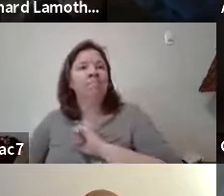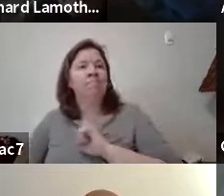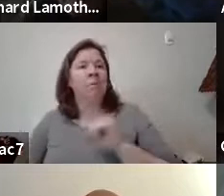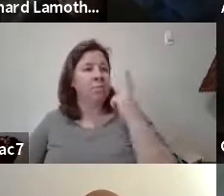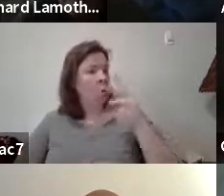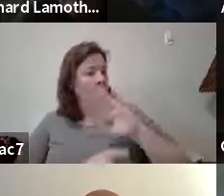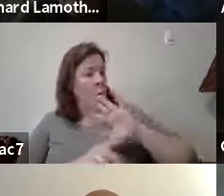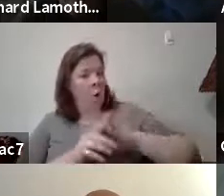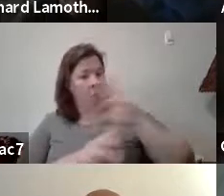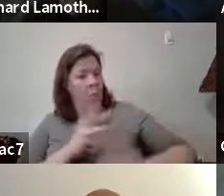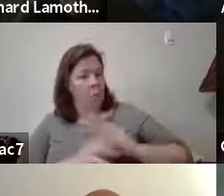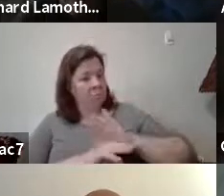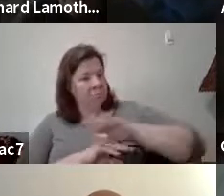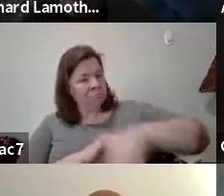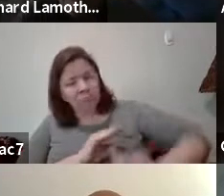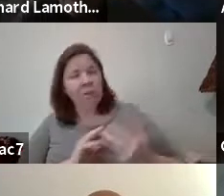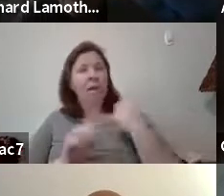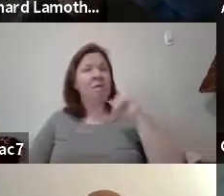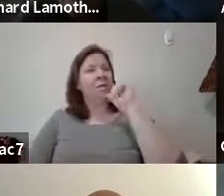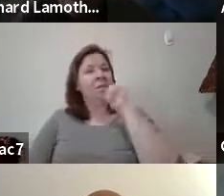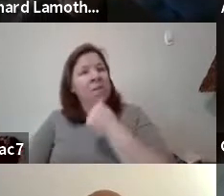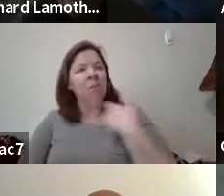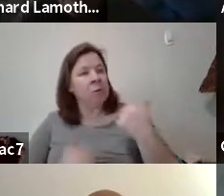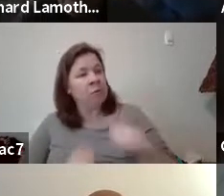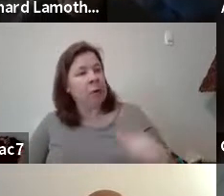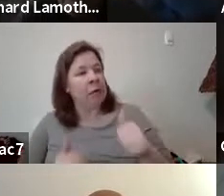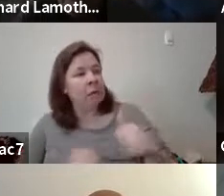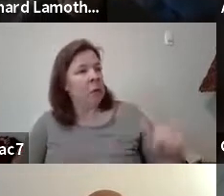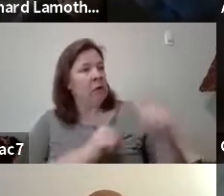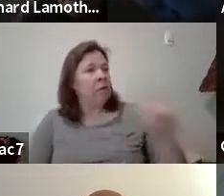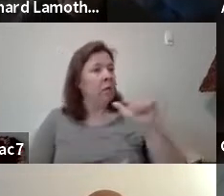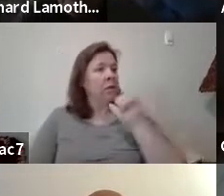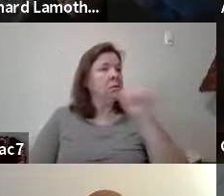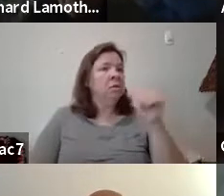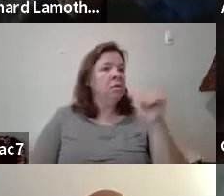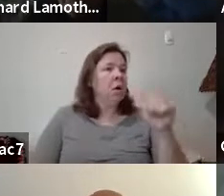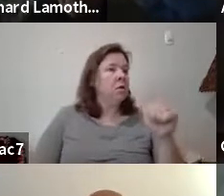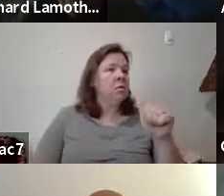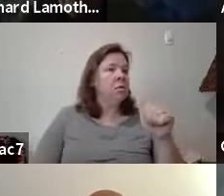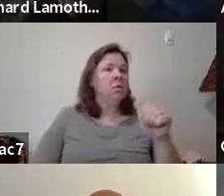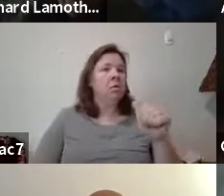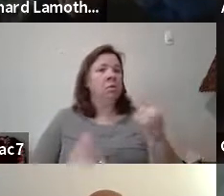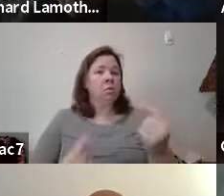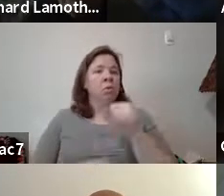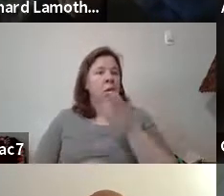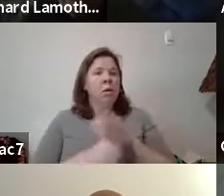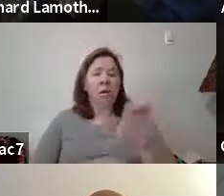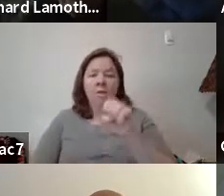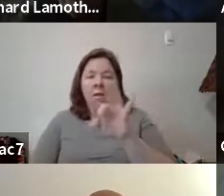world who have suffered because they have tried, and it's not because of lack of effort. It's because the